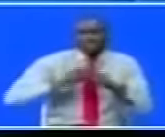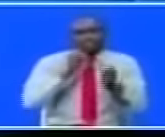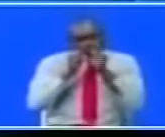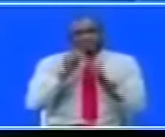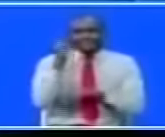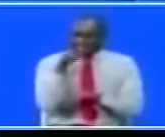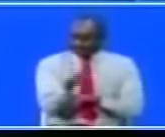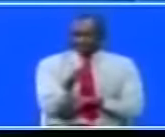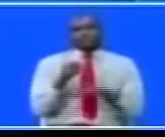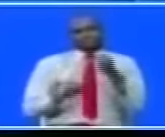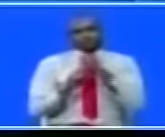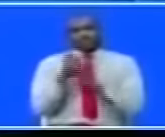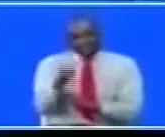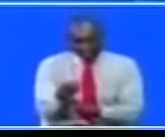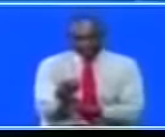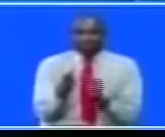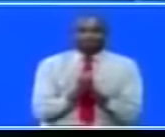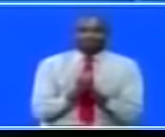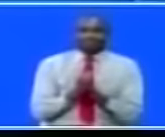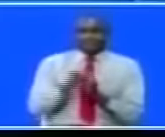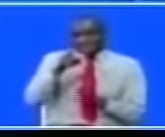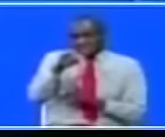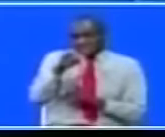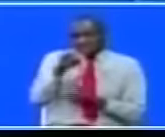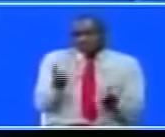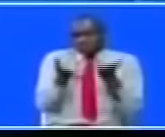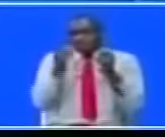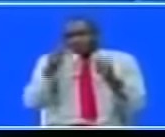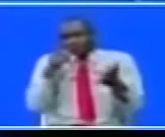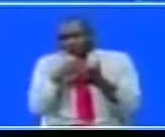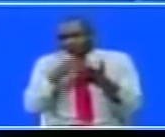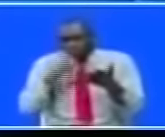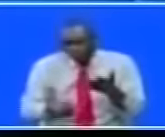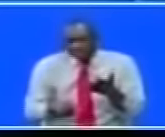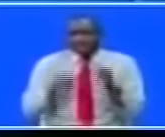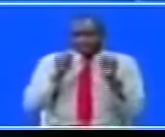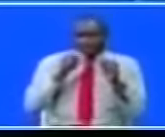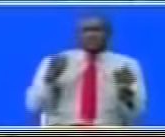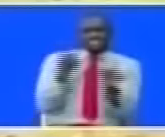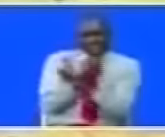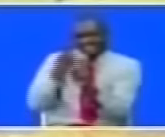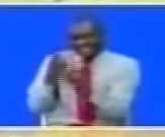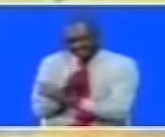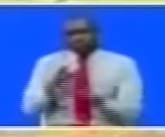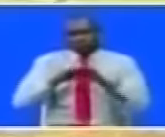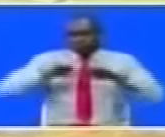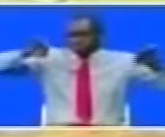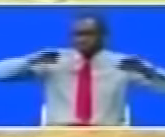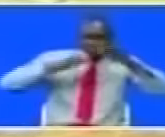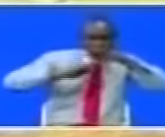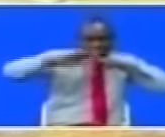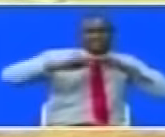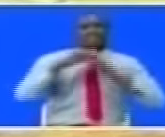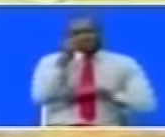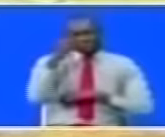state agency in charge of sports here in the country. The upgrade will also involve a complete makeover and upgrade of the stadia, and a 50